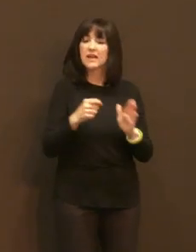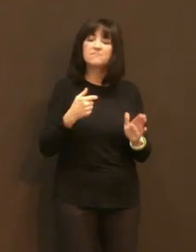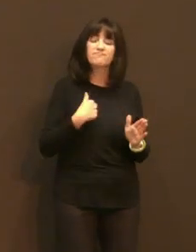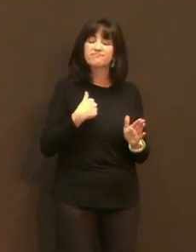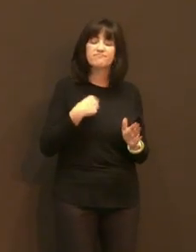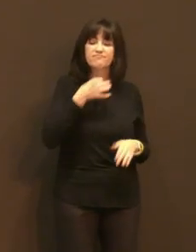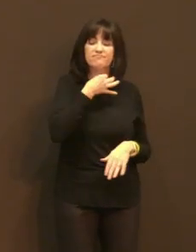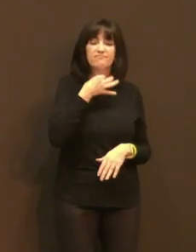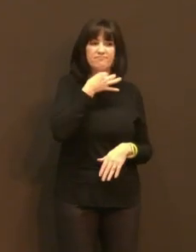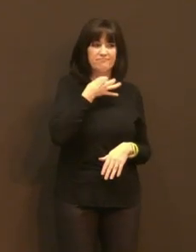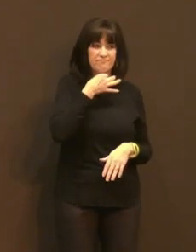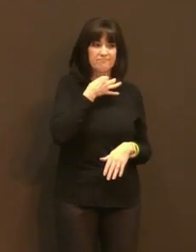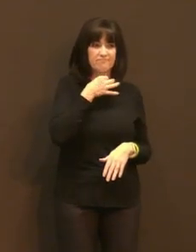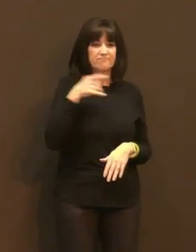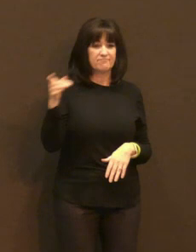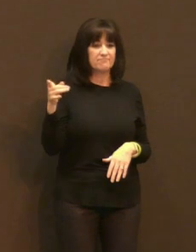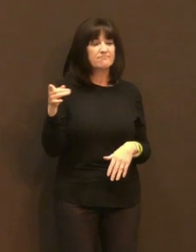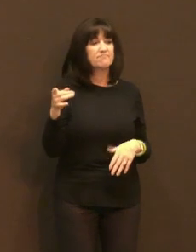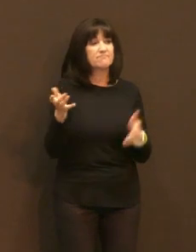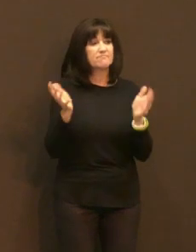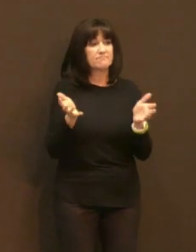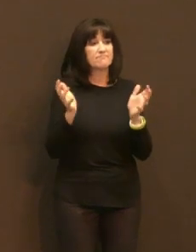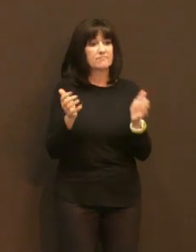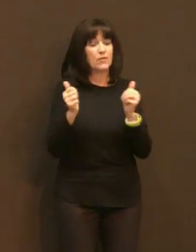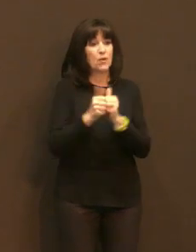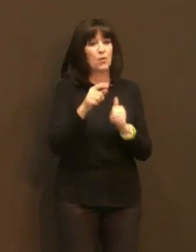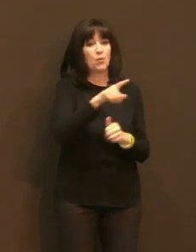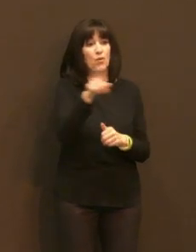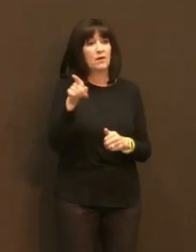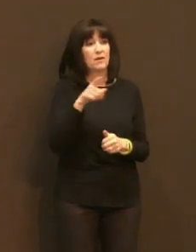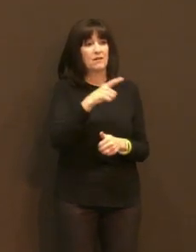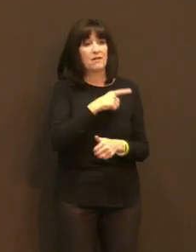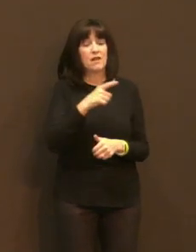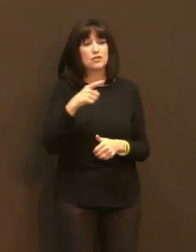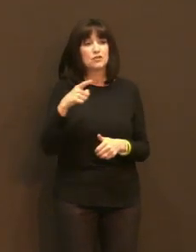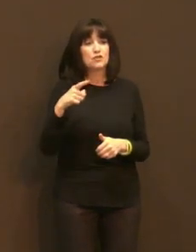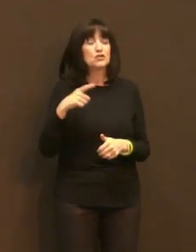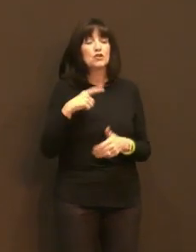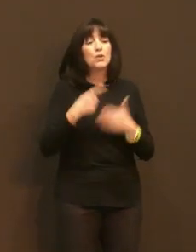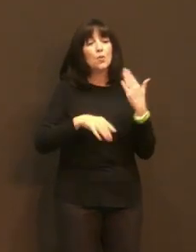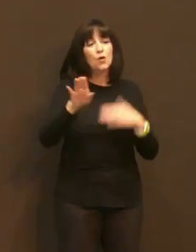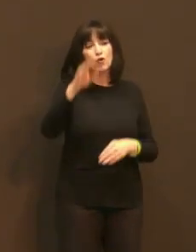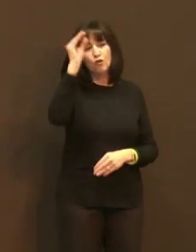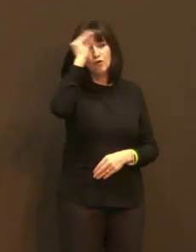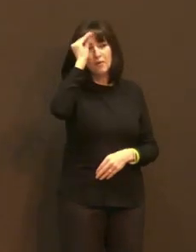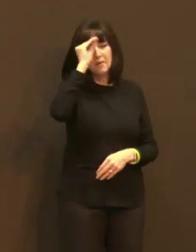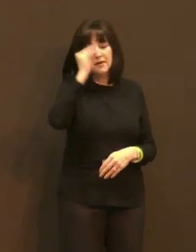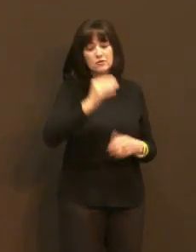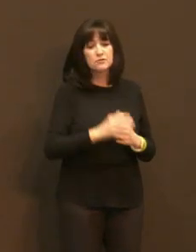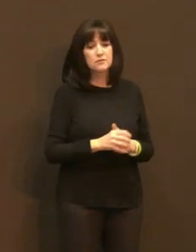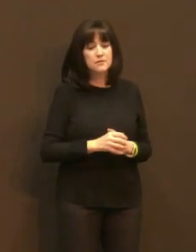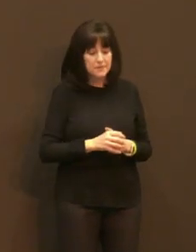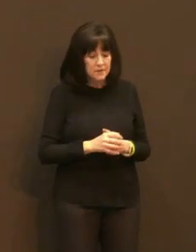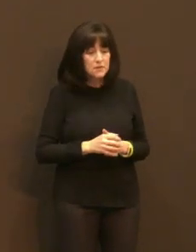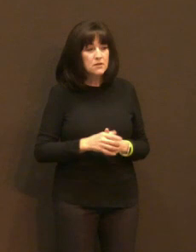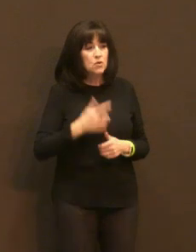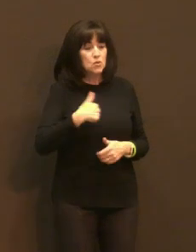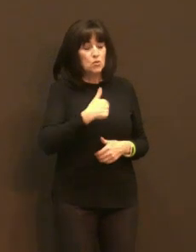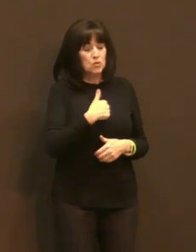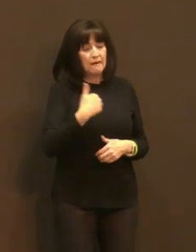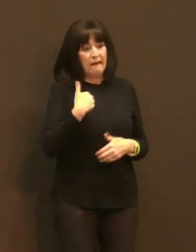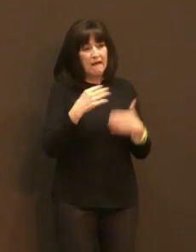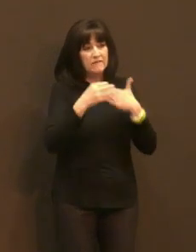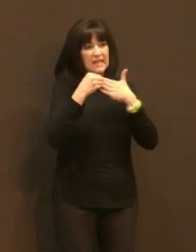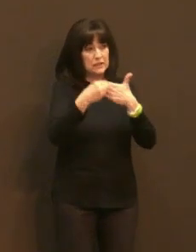find their role to be, since the legislature has been pretty quiet over the last couple of weeks. Yeah, so we have regular conference calls with